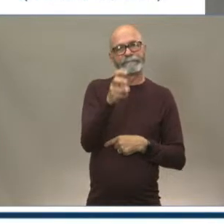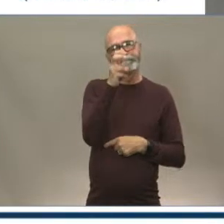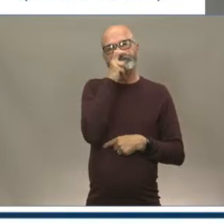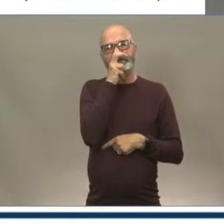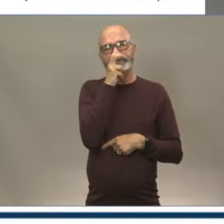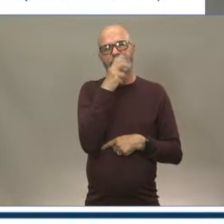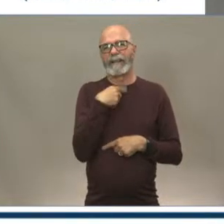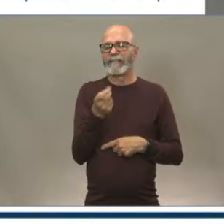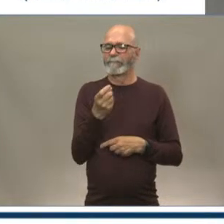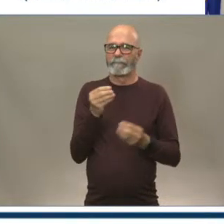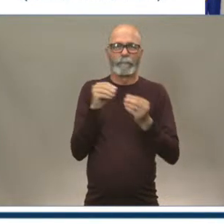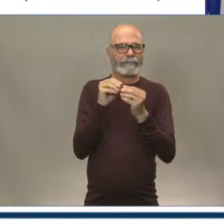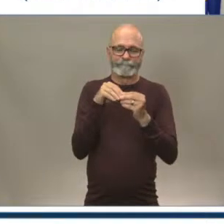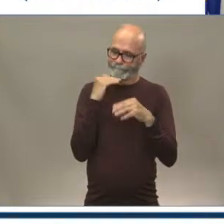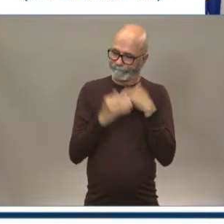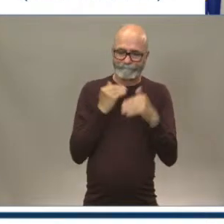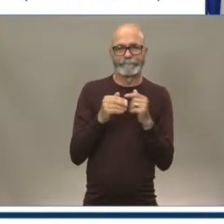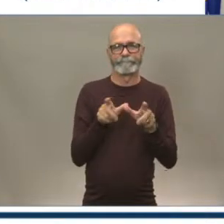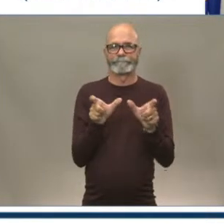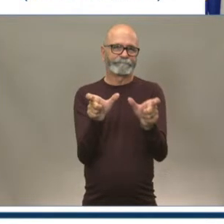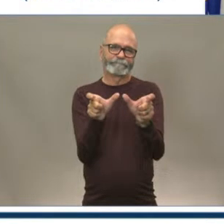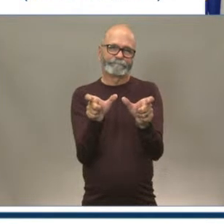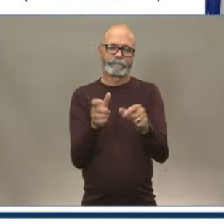out in front of them. Go ahead with your follow-up, Natasha.